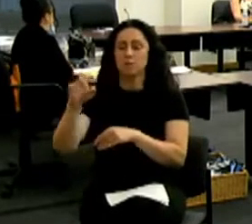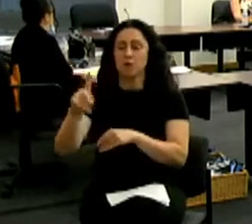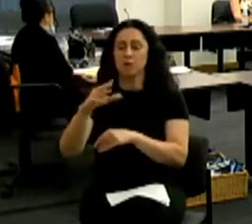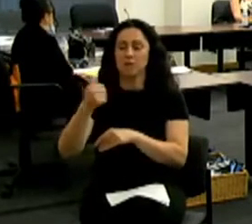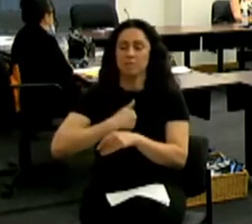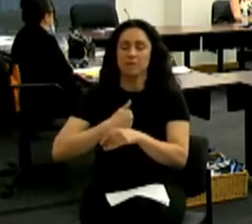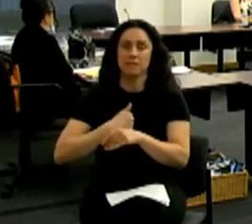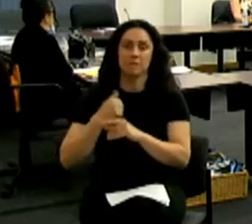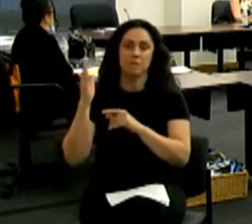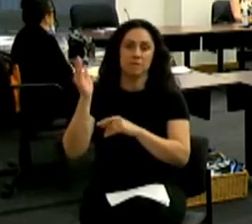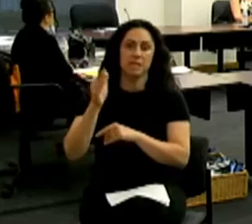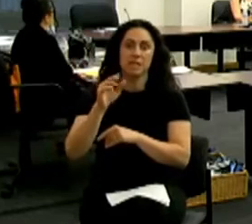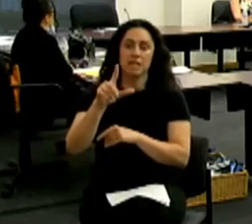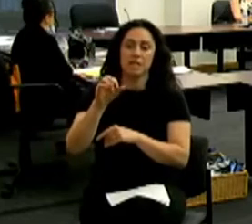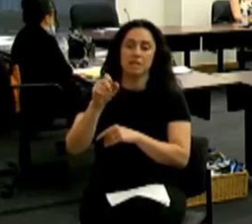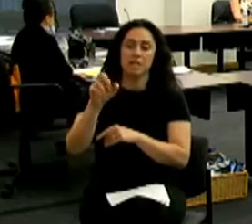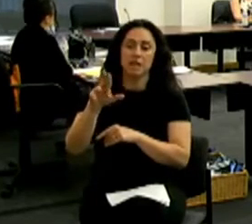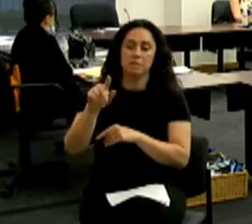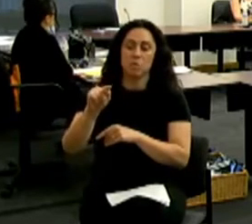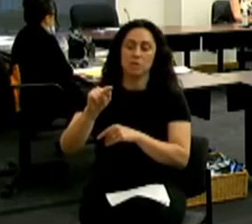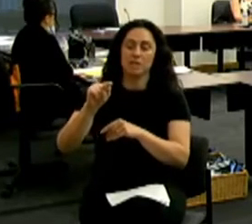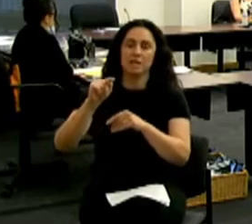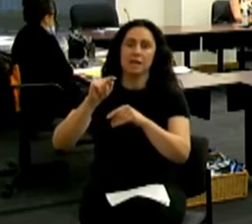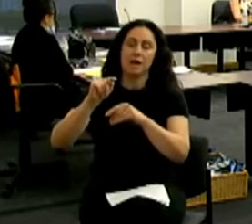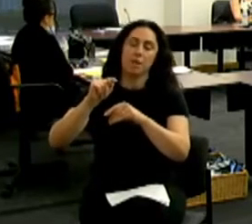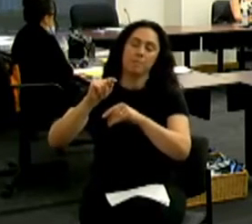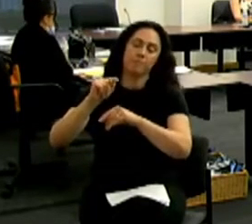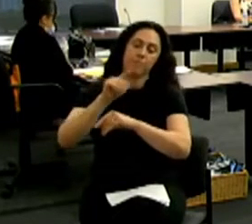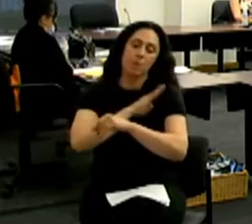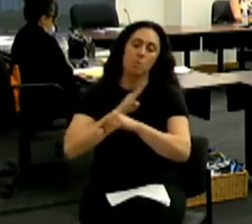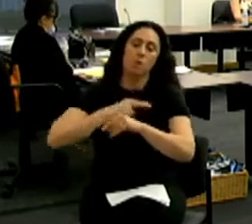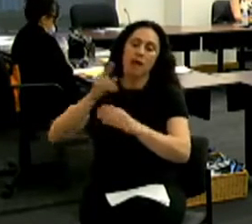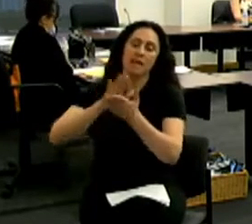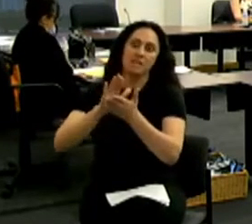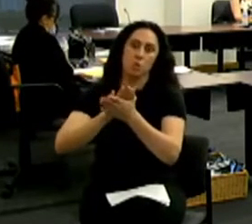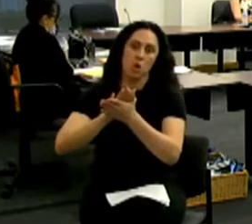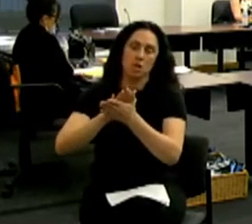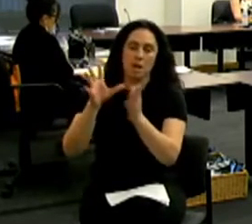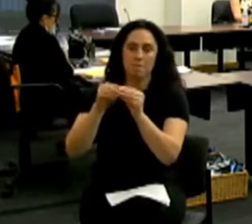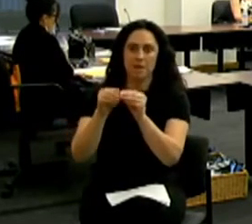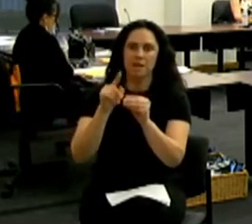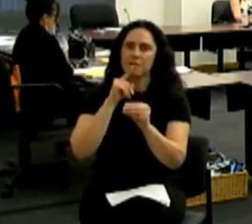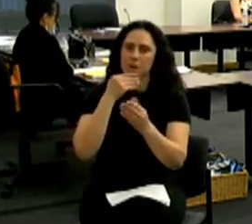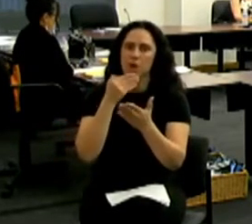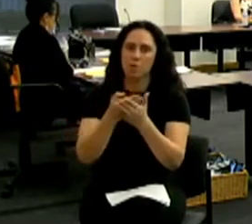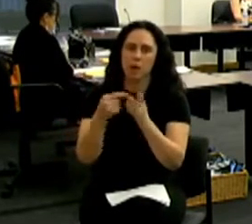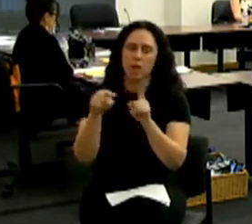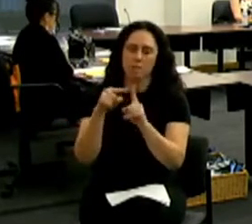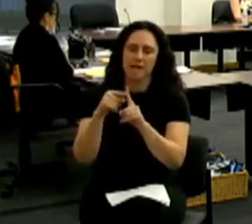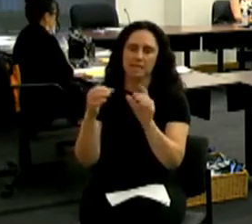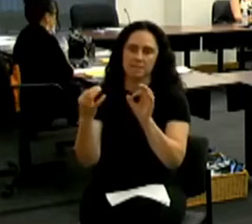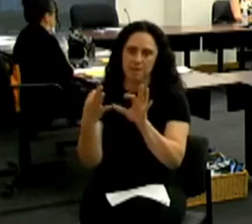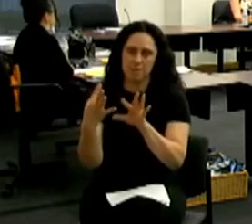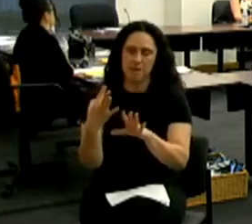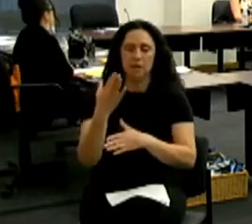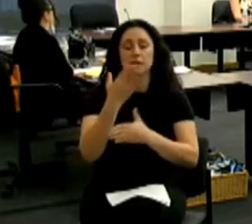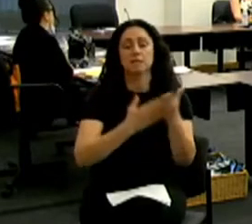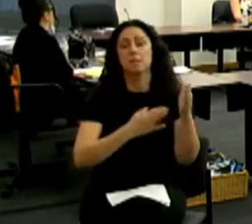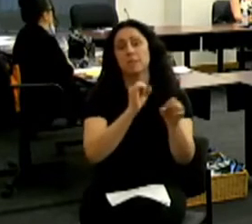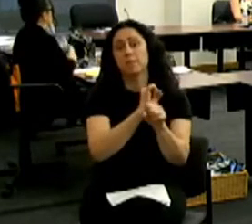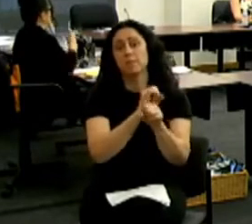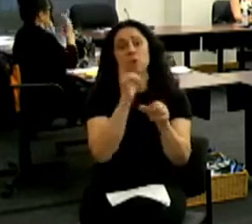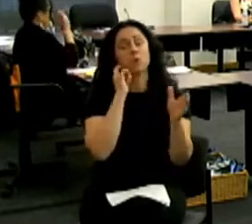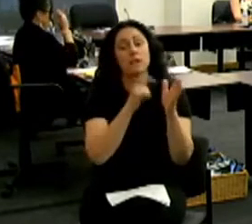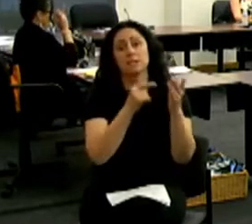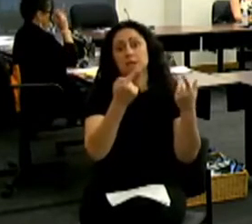Lockport Township High School Board meeting recently, and it was, again, very well received. Some of the employee recognition events that I said